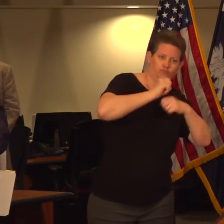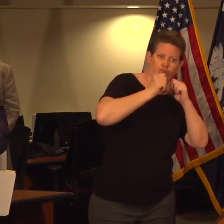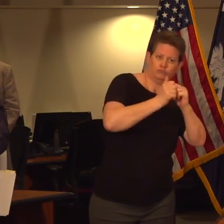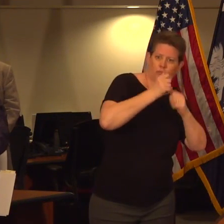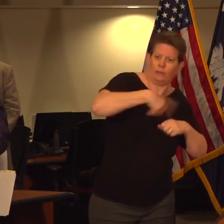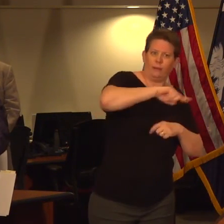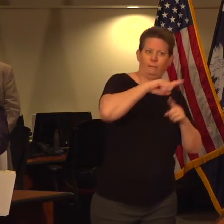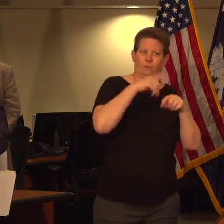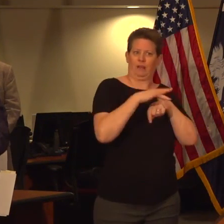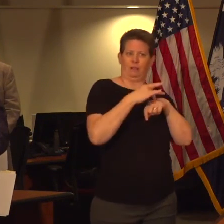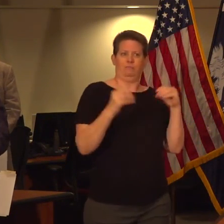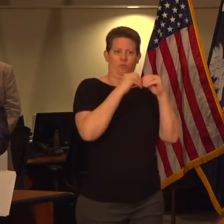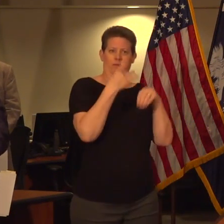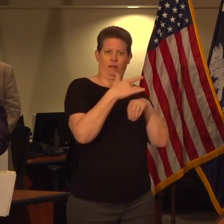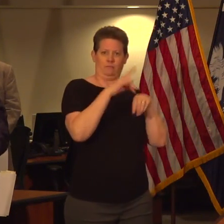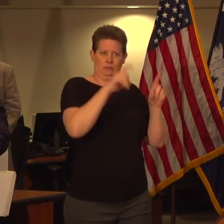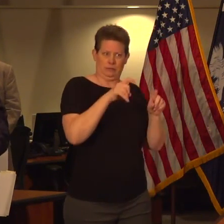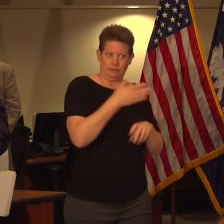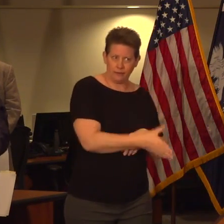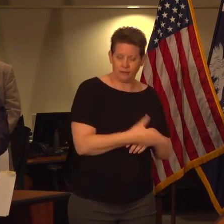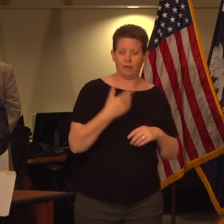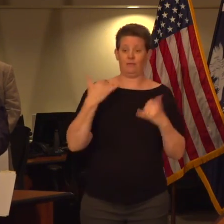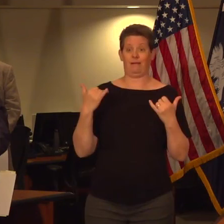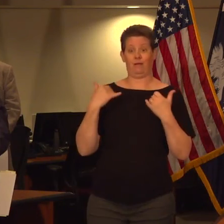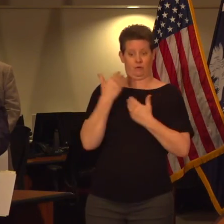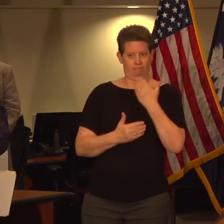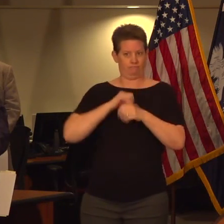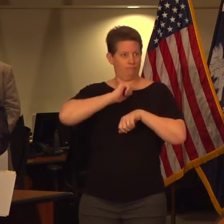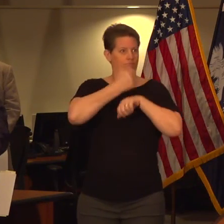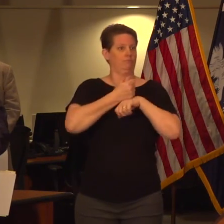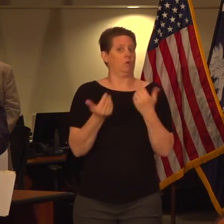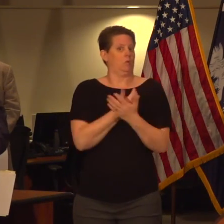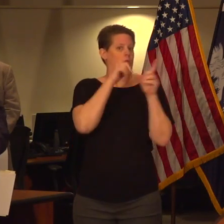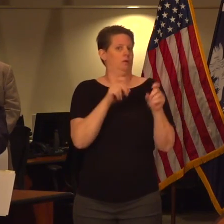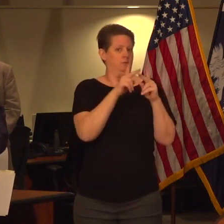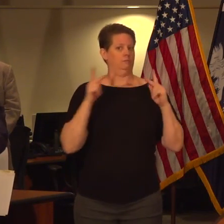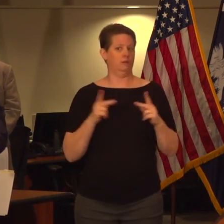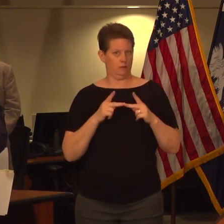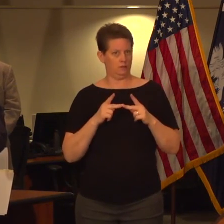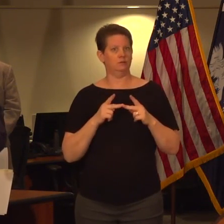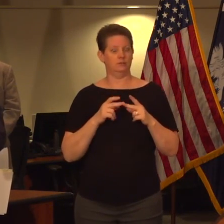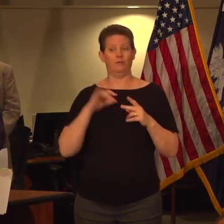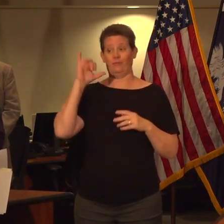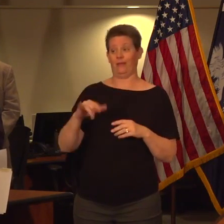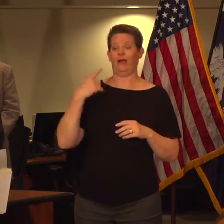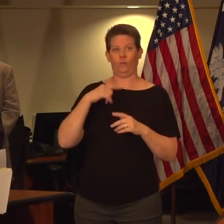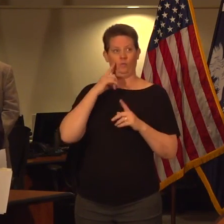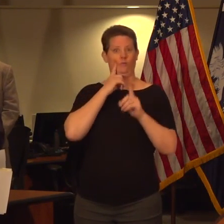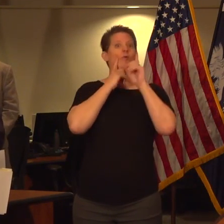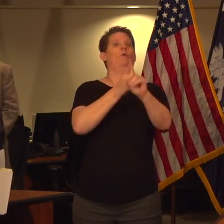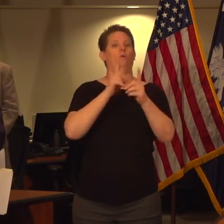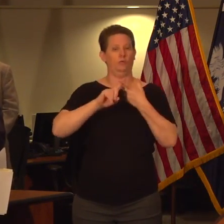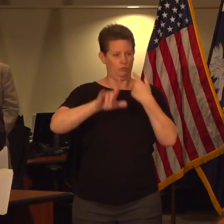opportunities to establish new testing sites. And that remains our goal, is to do an adequate sample that follows